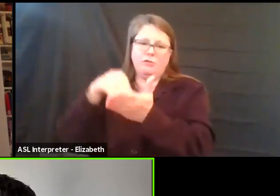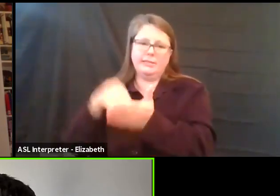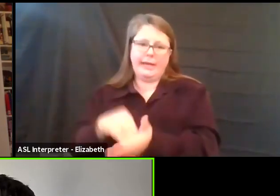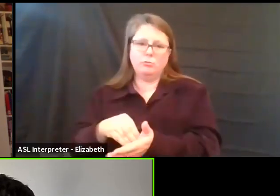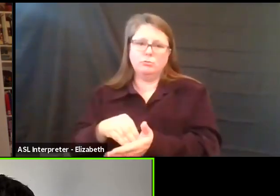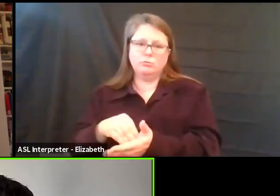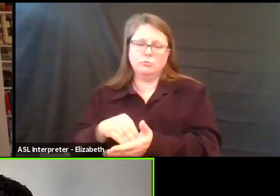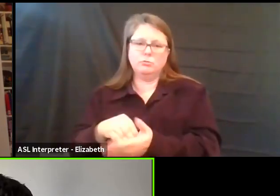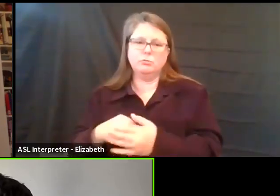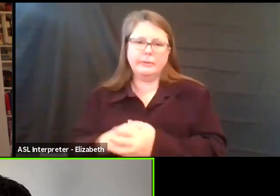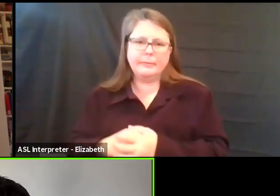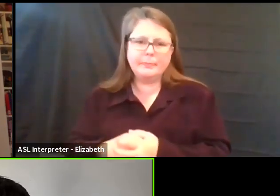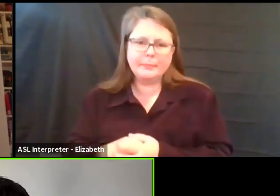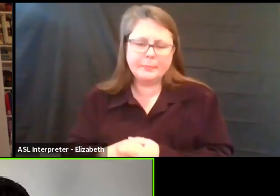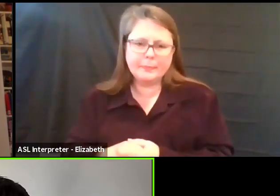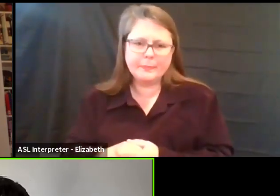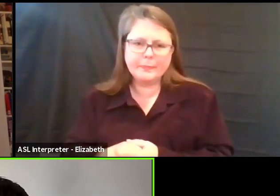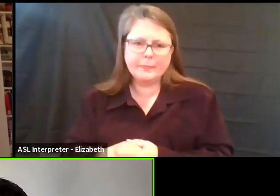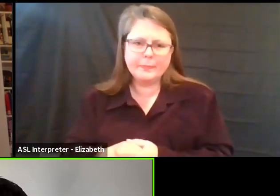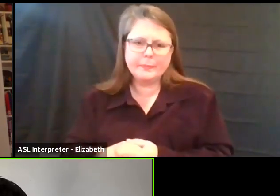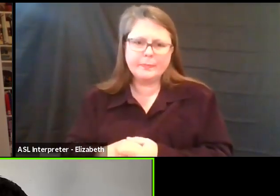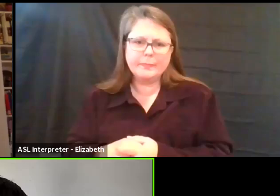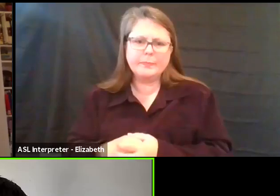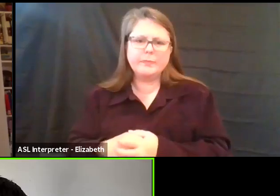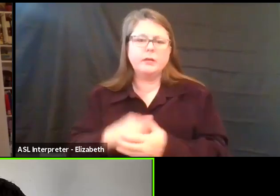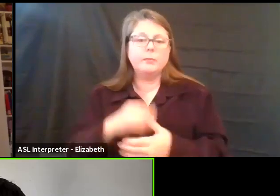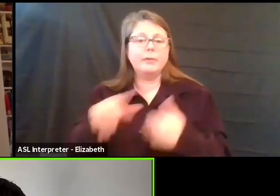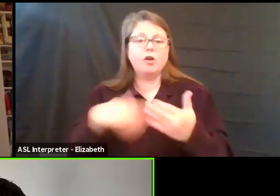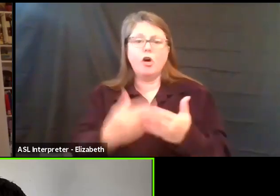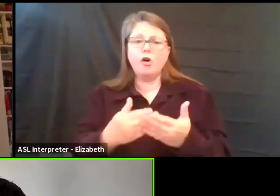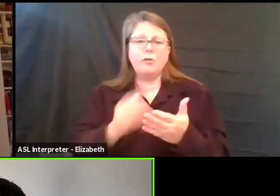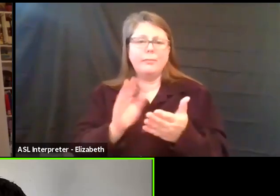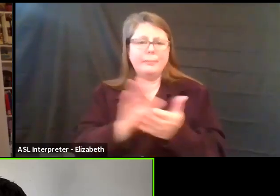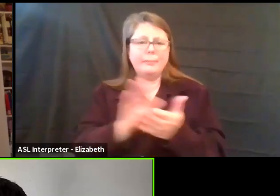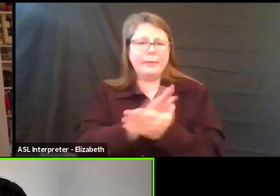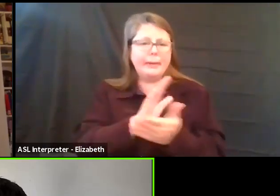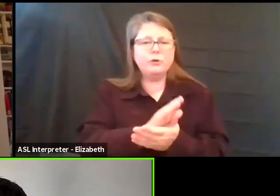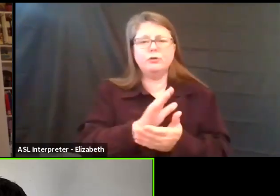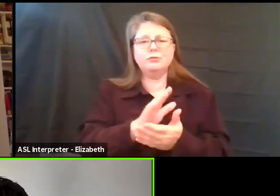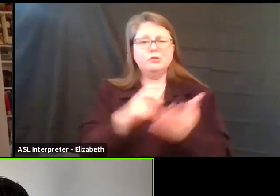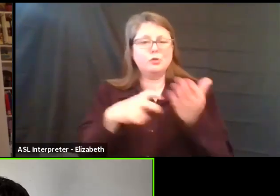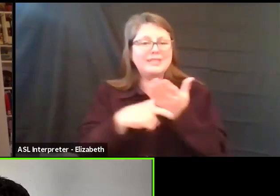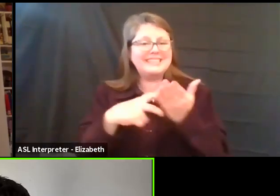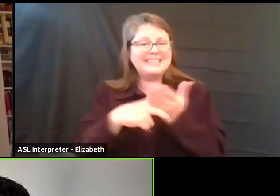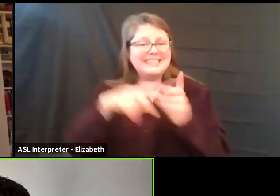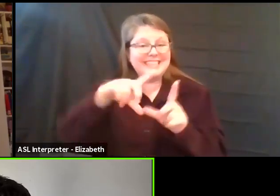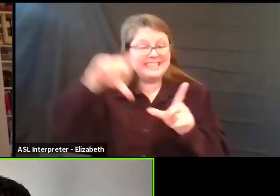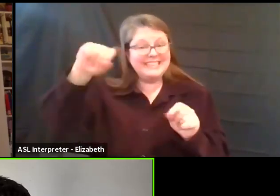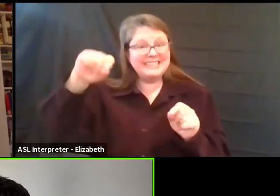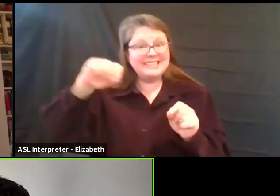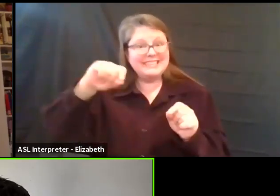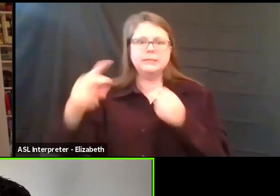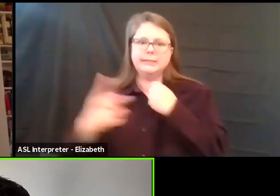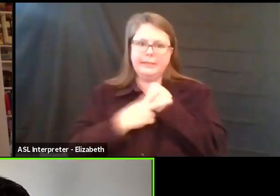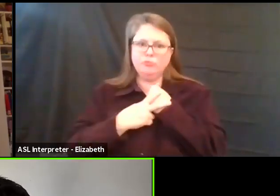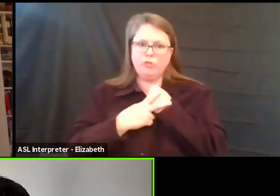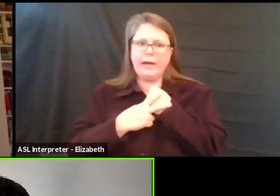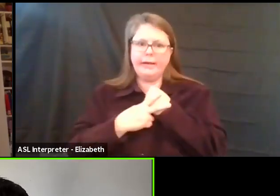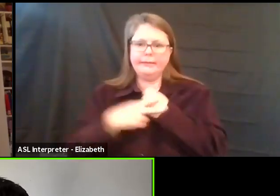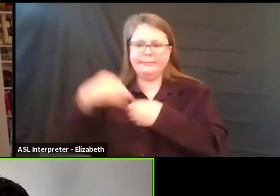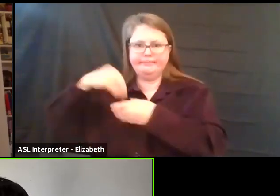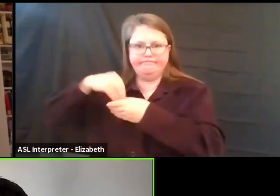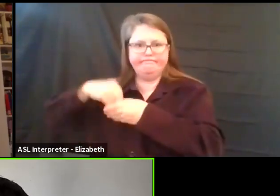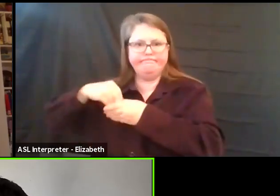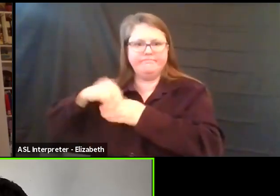your receipts. You really do need those. Those are going to be, if you're going to make that replacement cost claim, those are going to